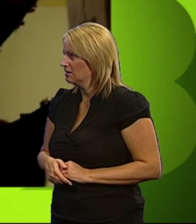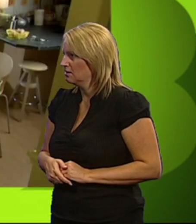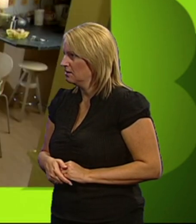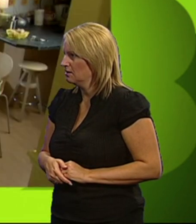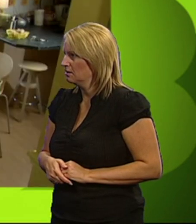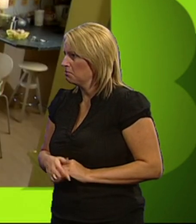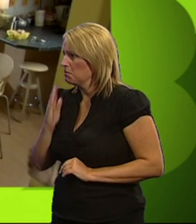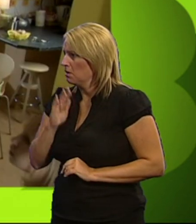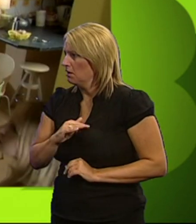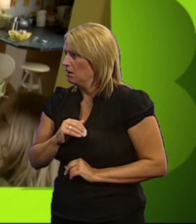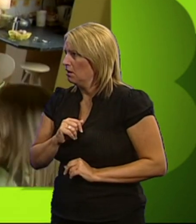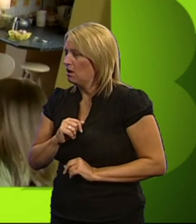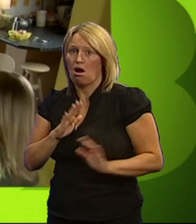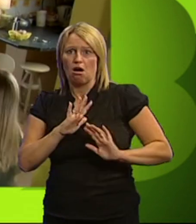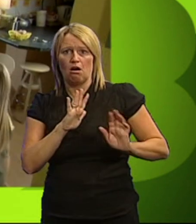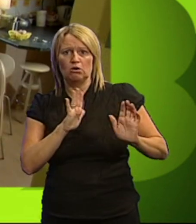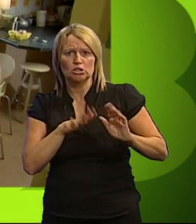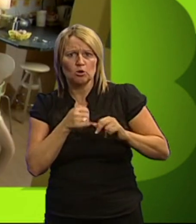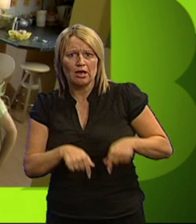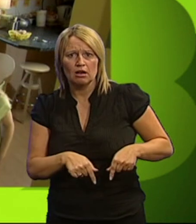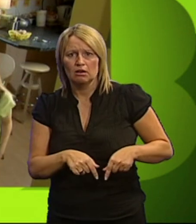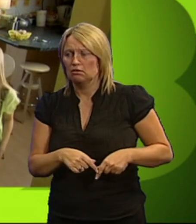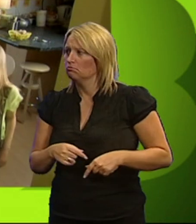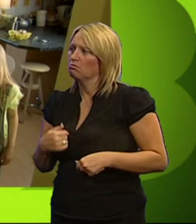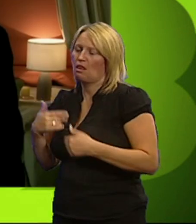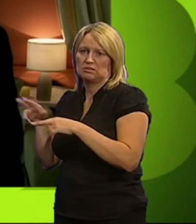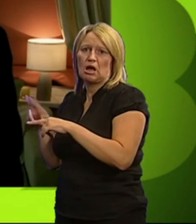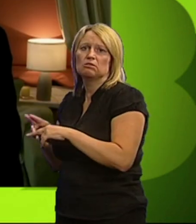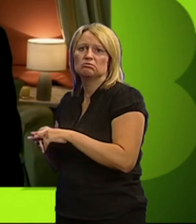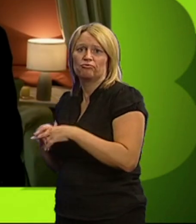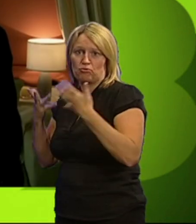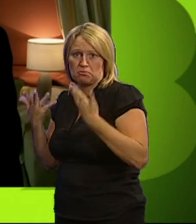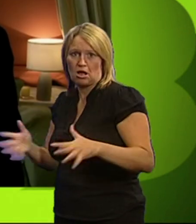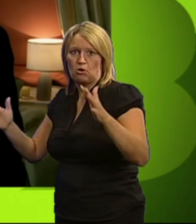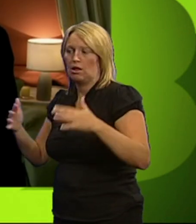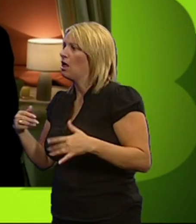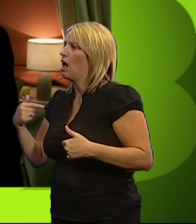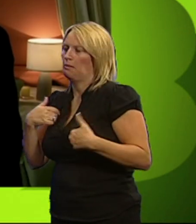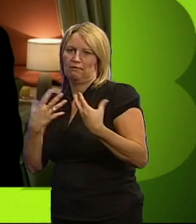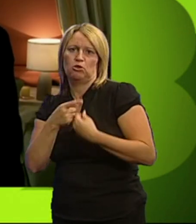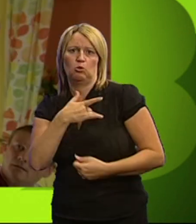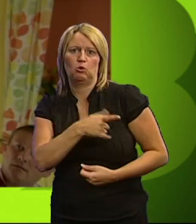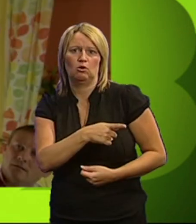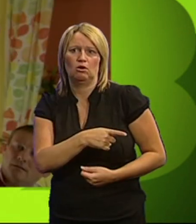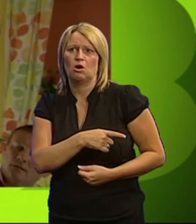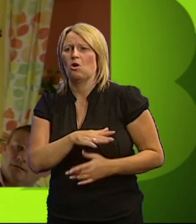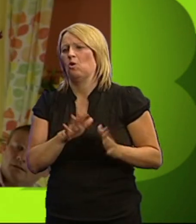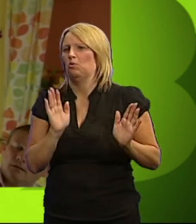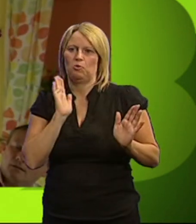Mum! Ingrid, what are you doing here? I've left Dad. From now on, I'm going to be living with you.